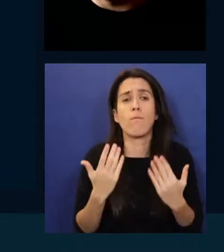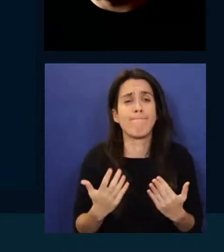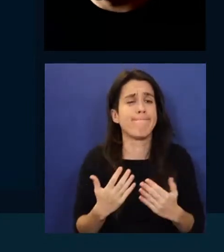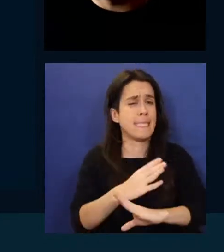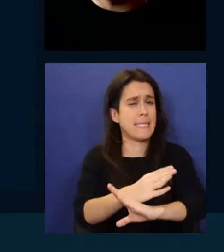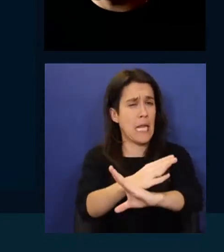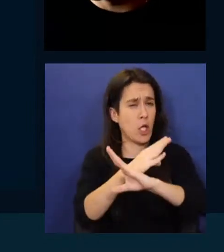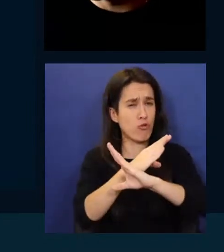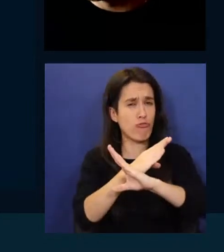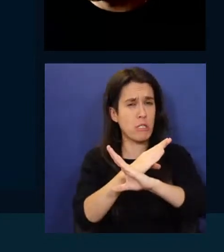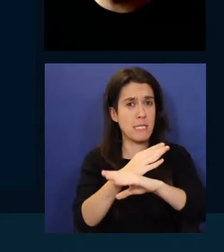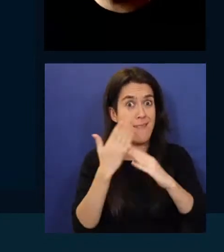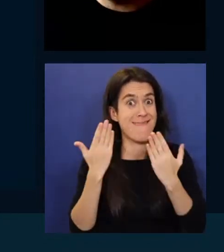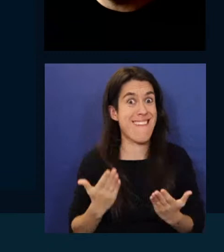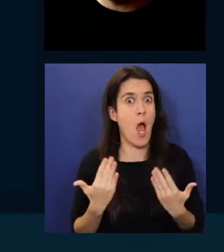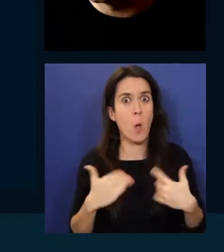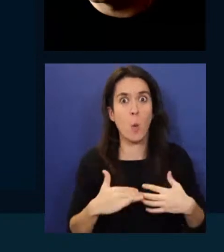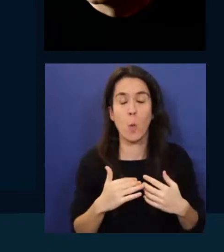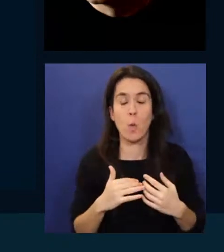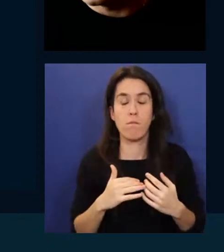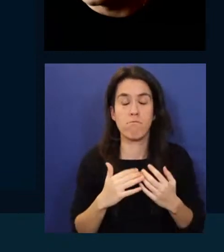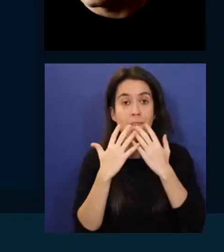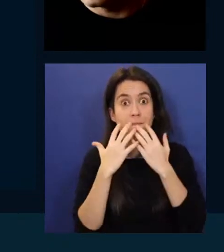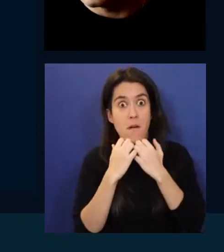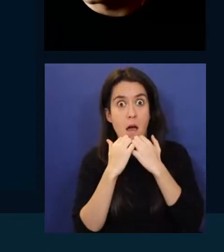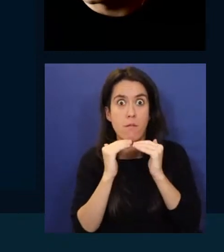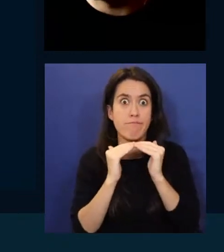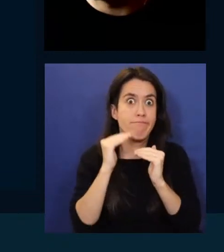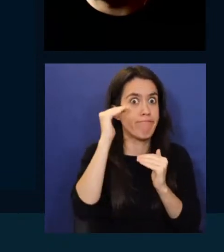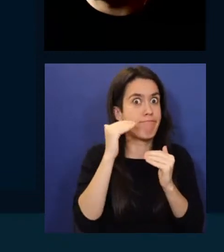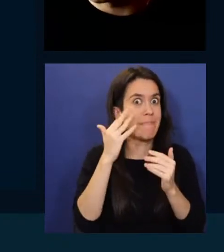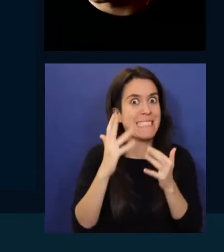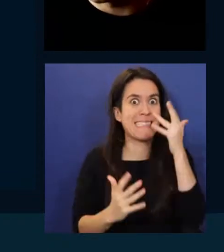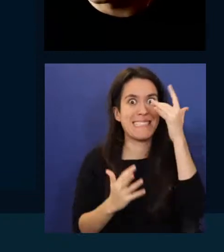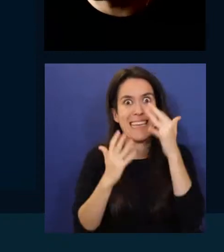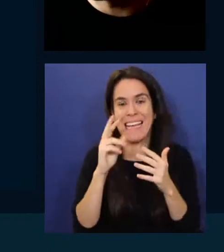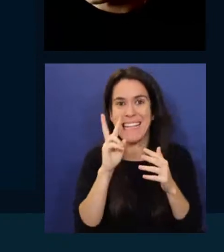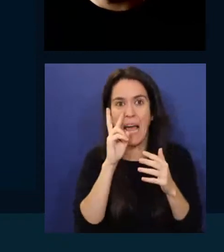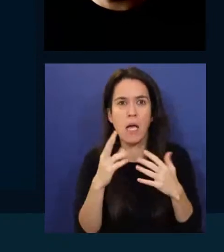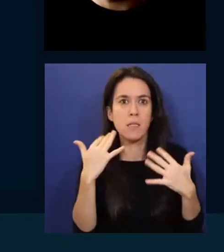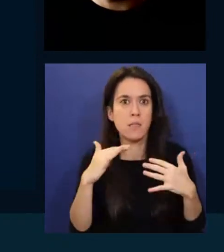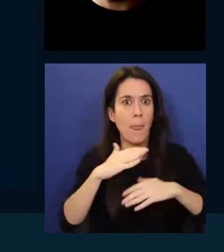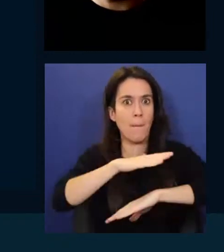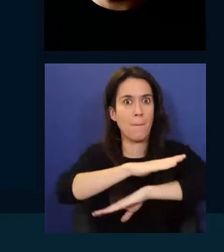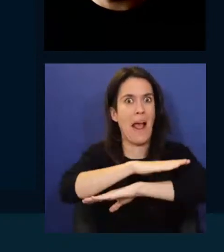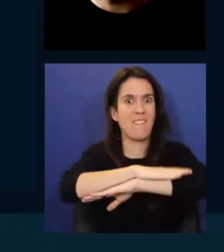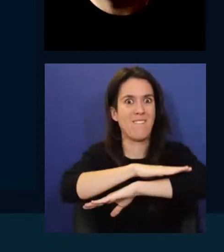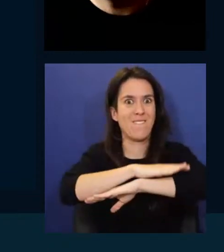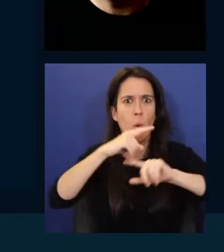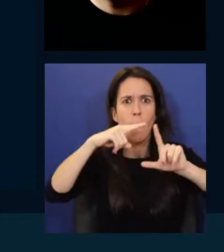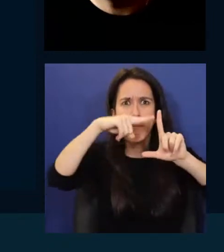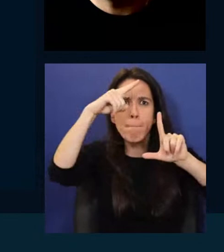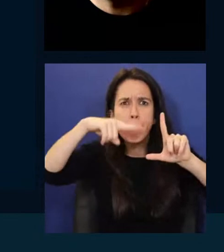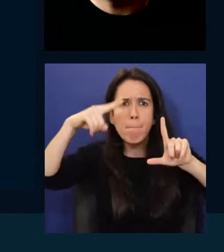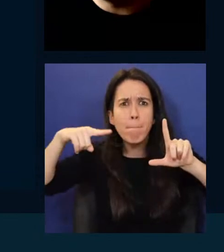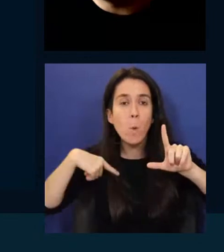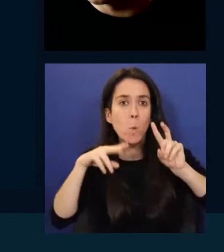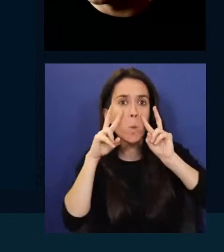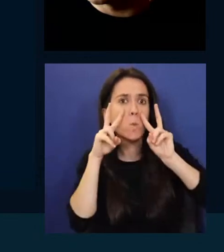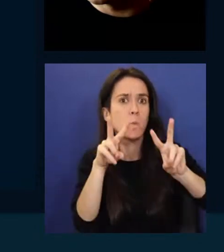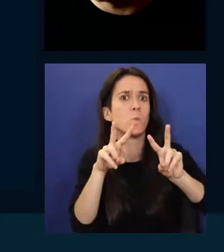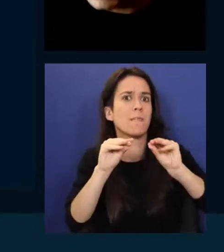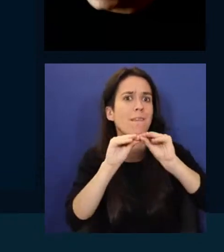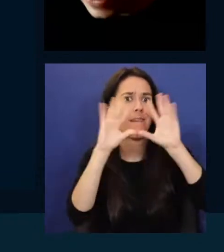most high-value data is covered, coming as a part of the analytics platforms, and you'll see this where this was a